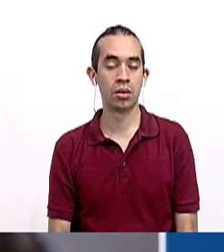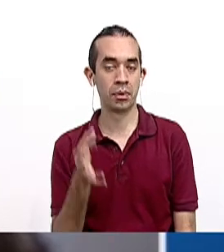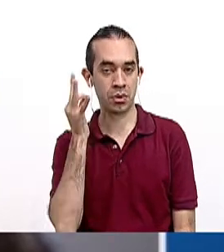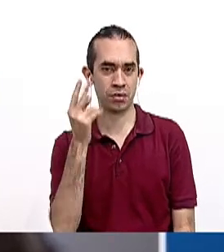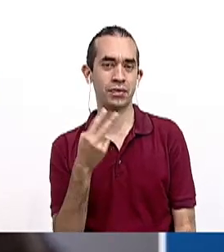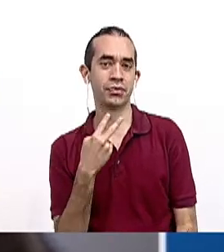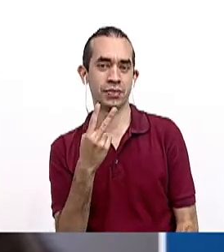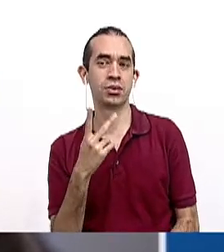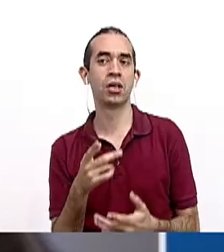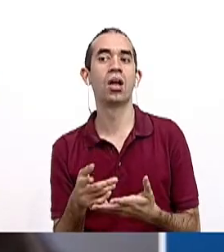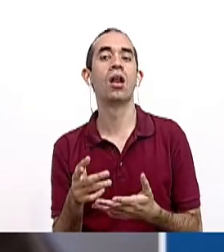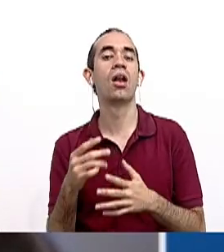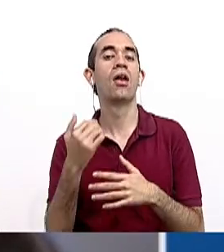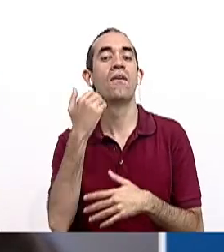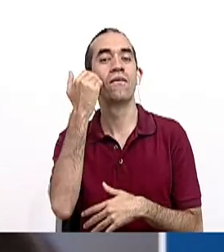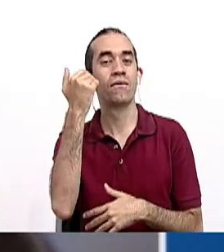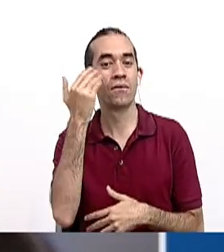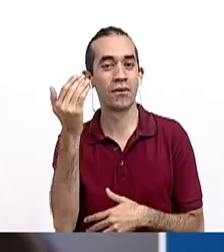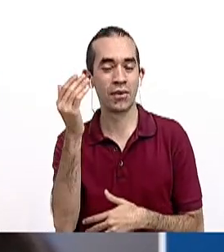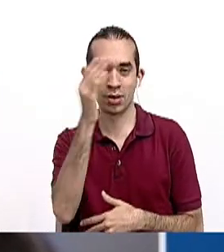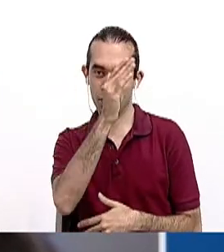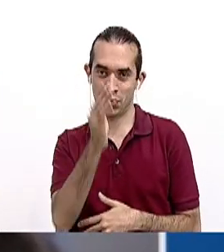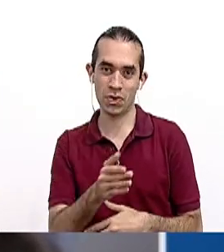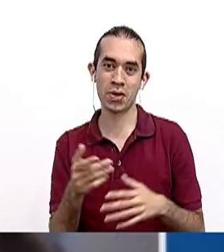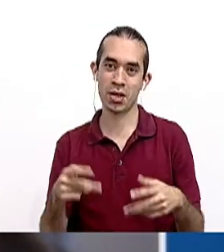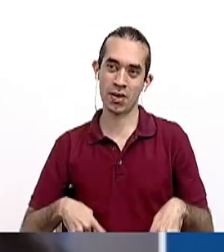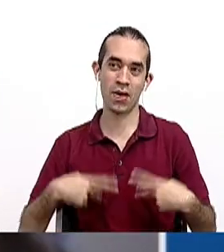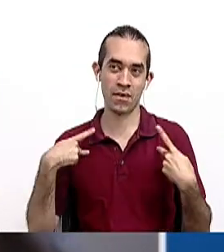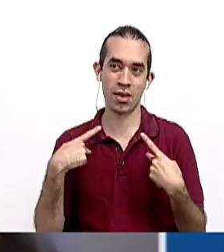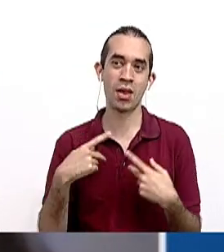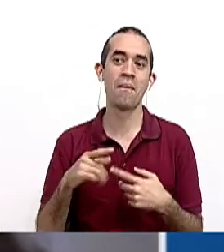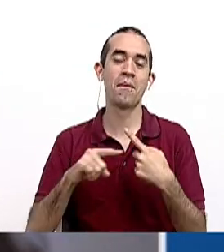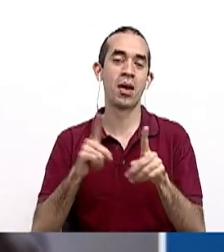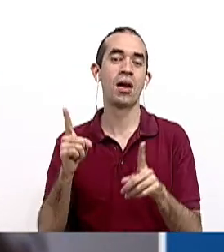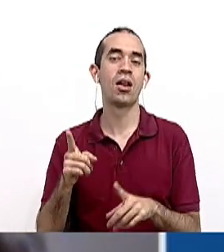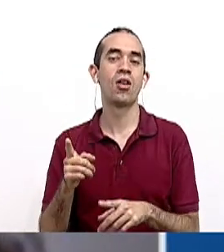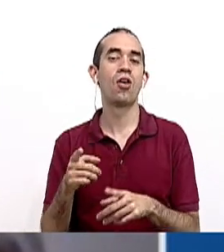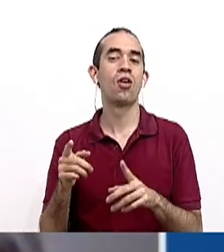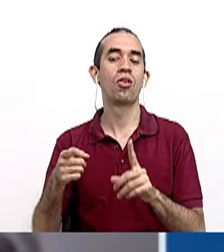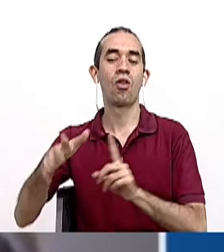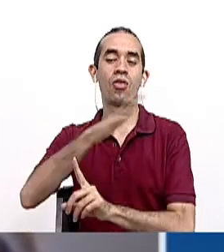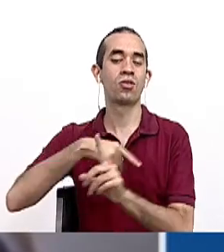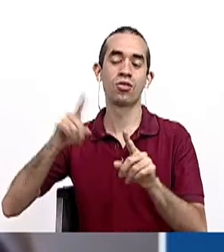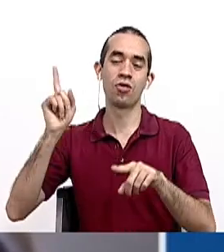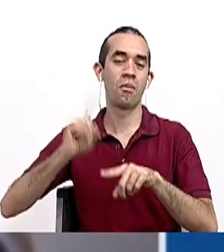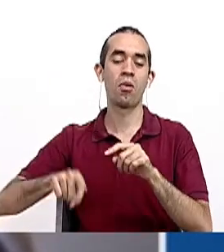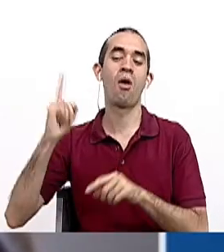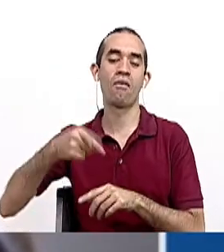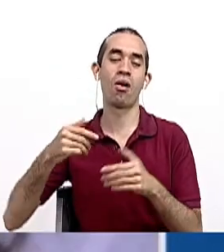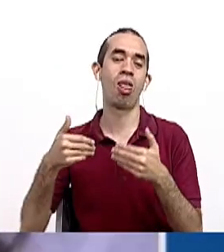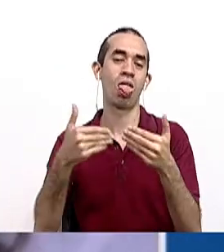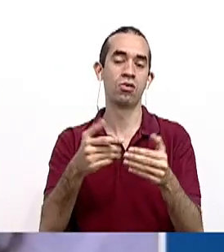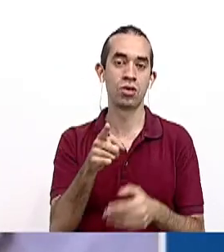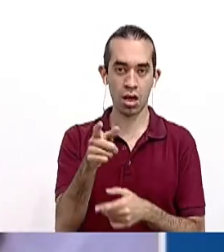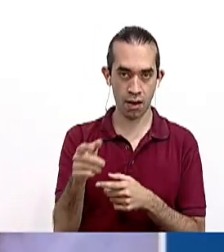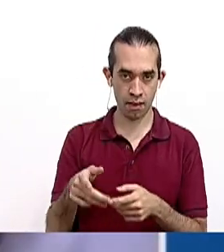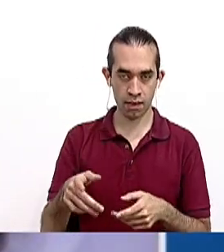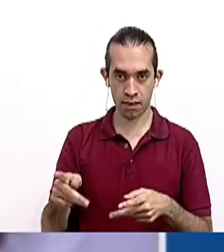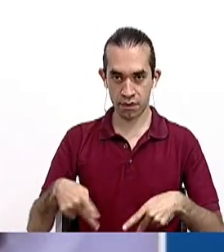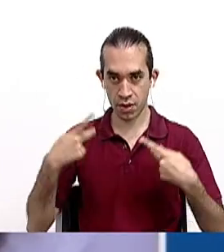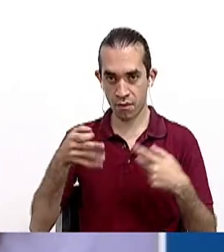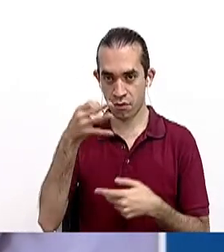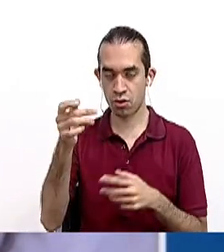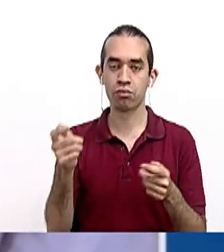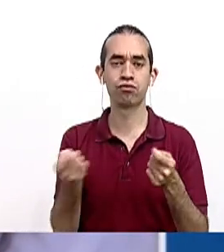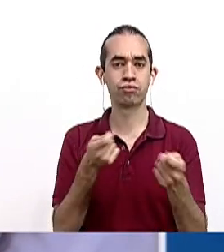kind of person that you can become. You have control of your destiny. So set lofty goals